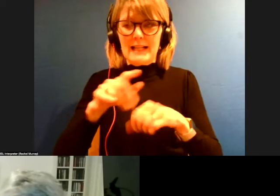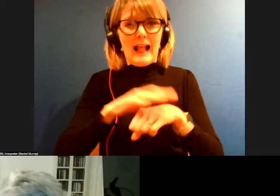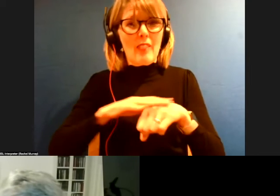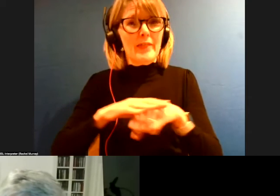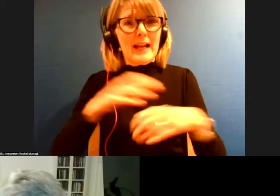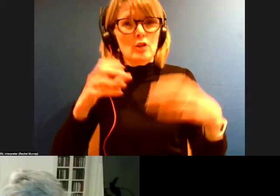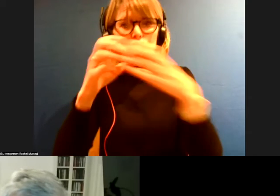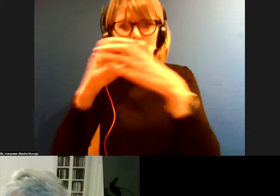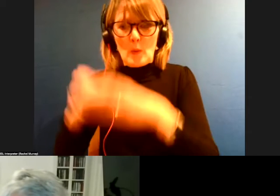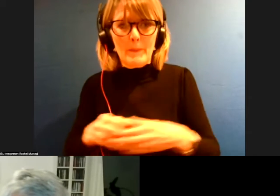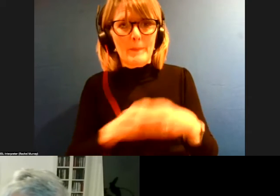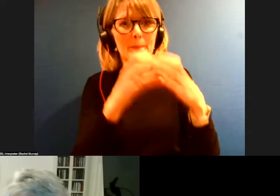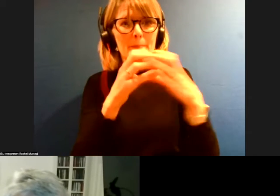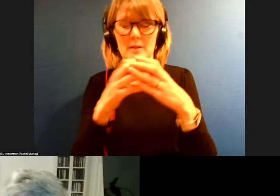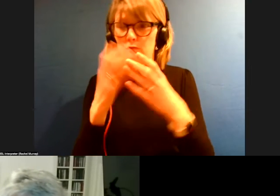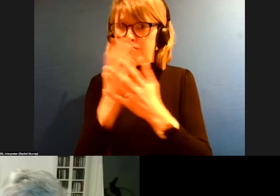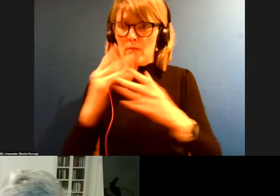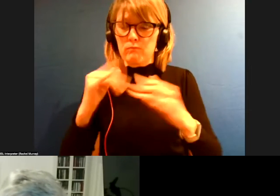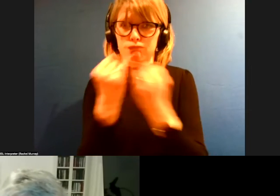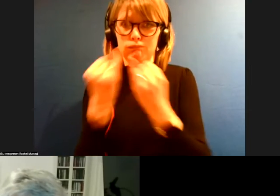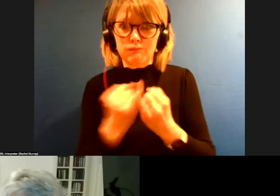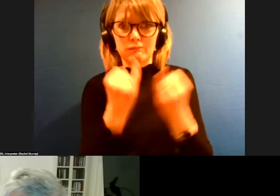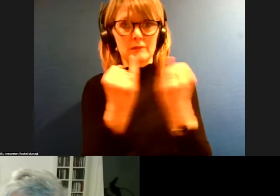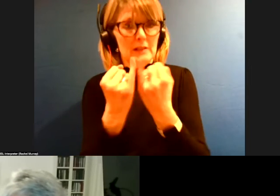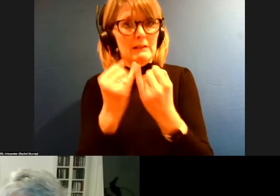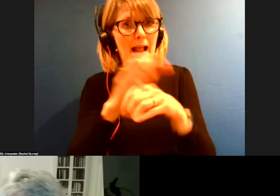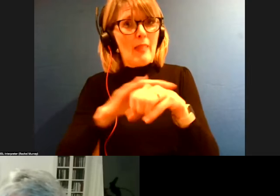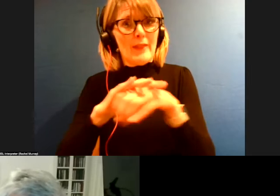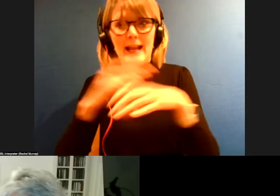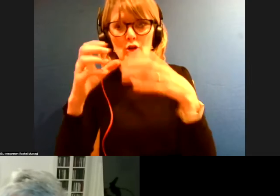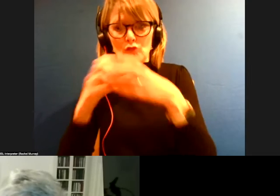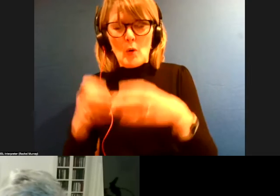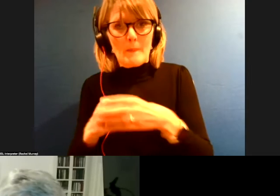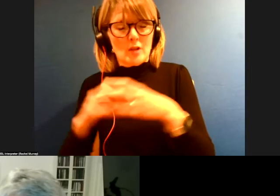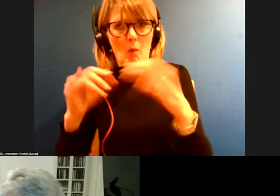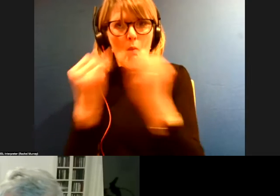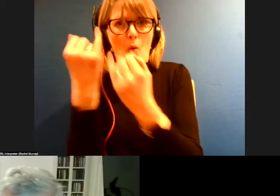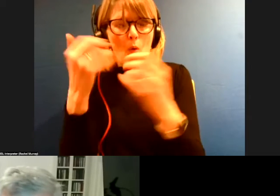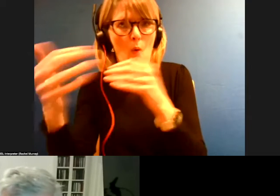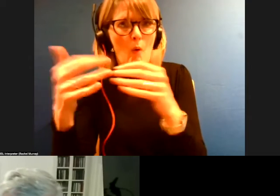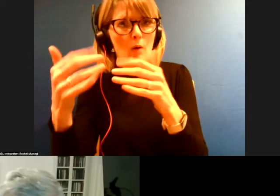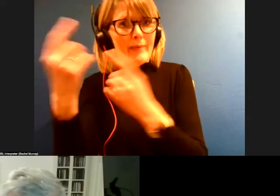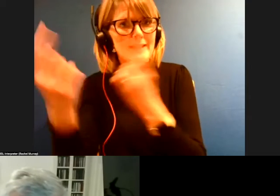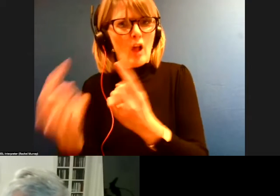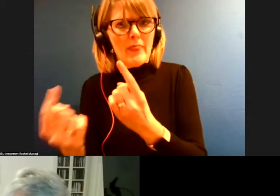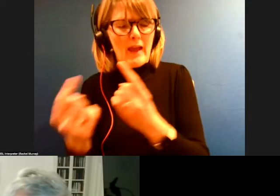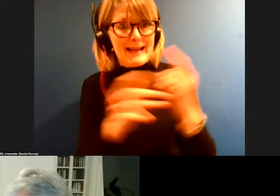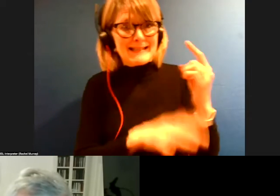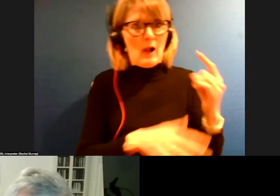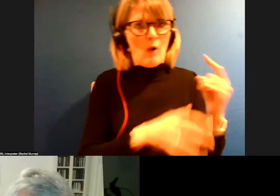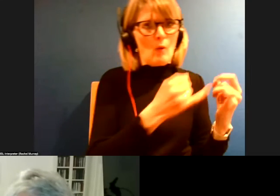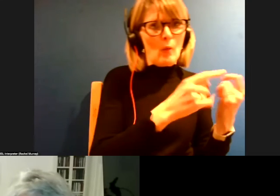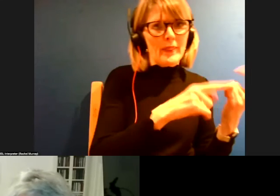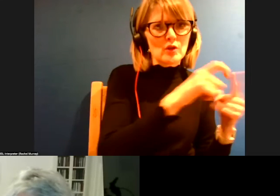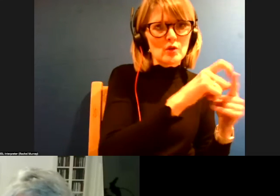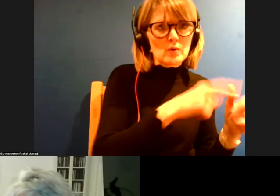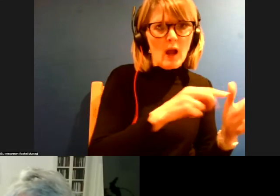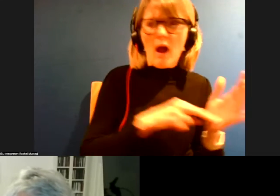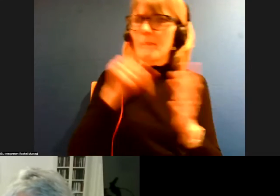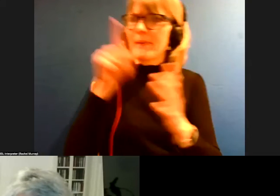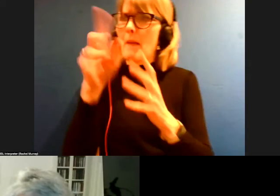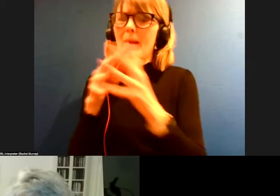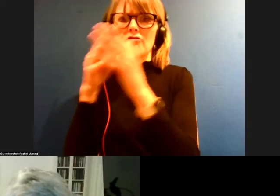at war with each other, their ethnic group at war with each other in South Sudan and Sudan. How could we build and I silenced